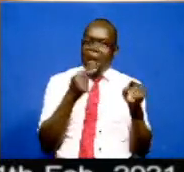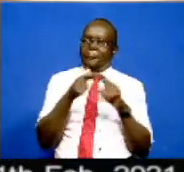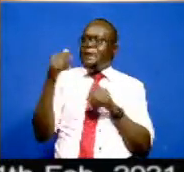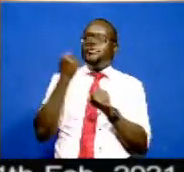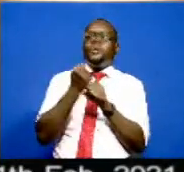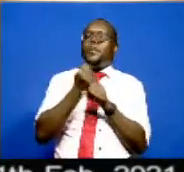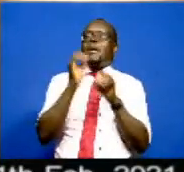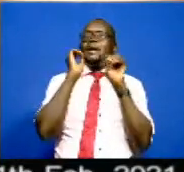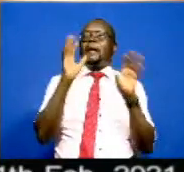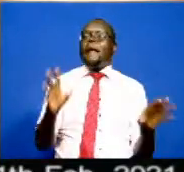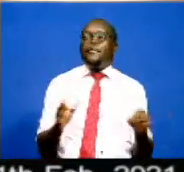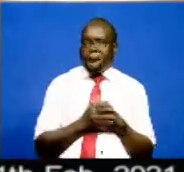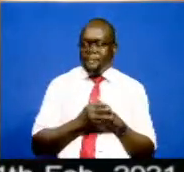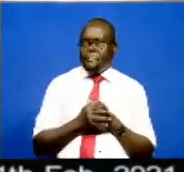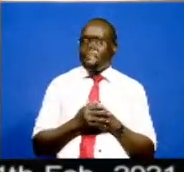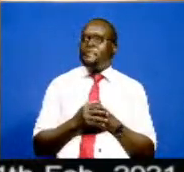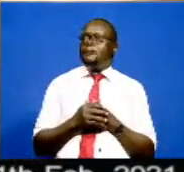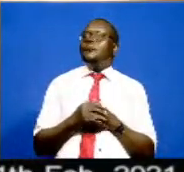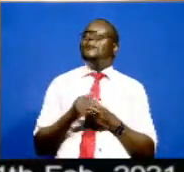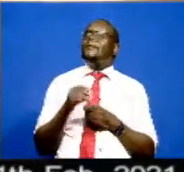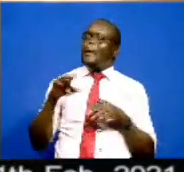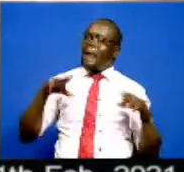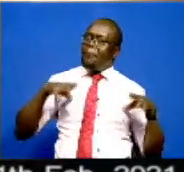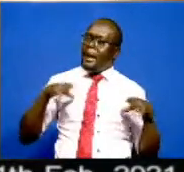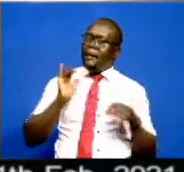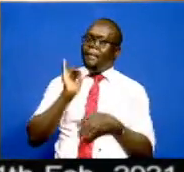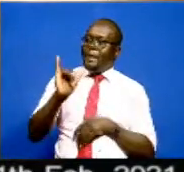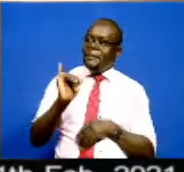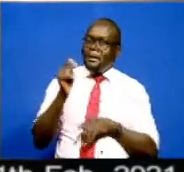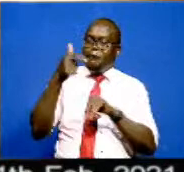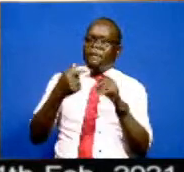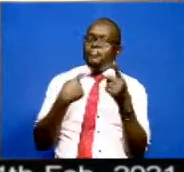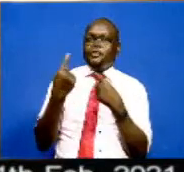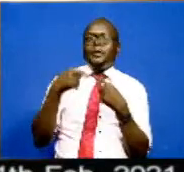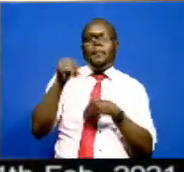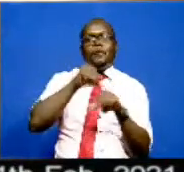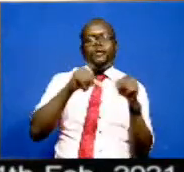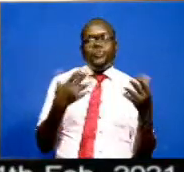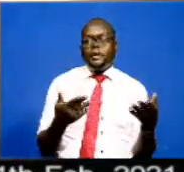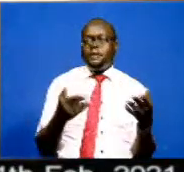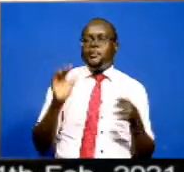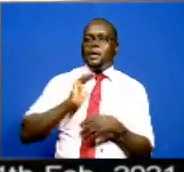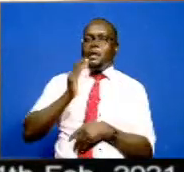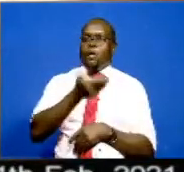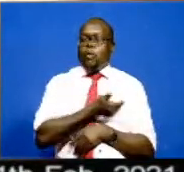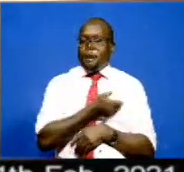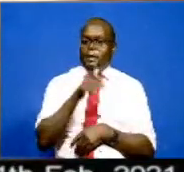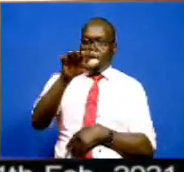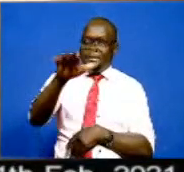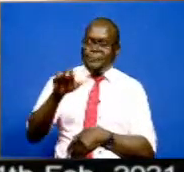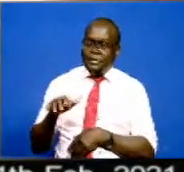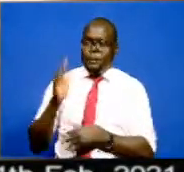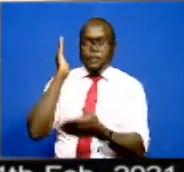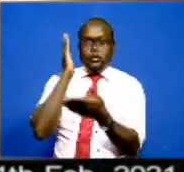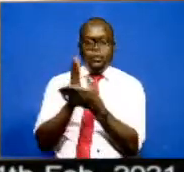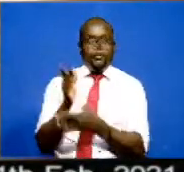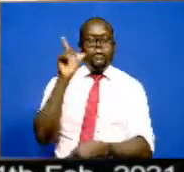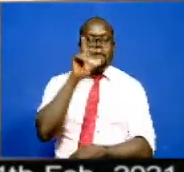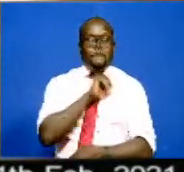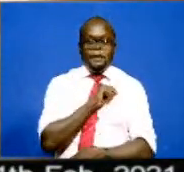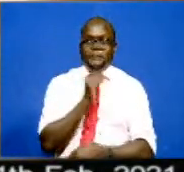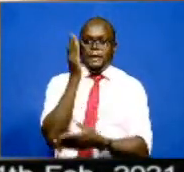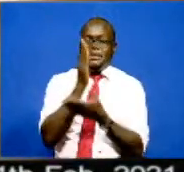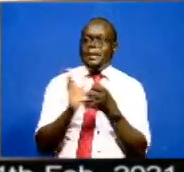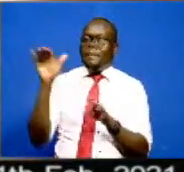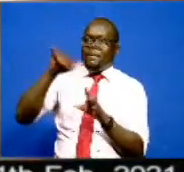working for it. And they are taking pride out of this. Like when he talks about the Committee of Transport, it is true. Some